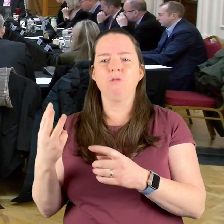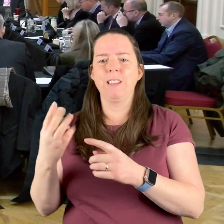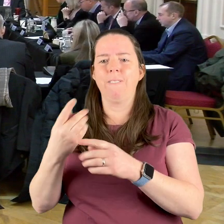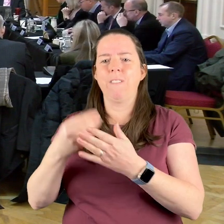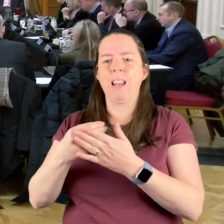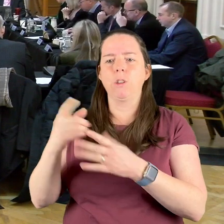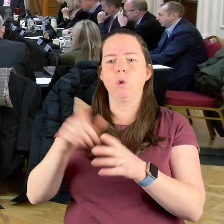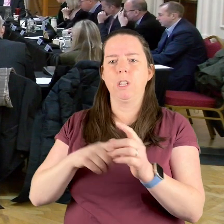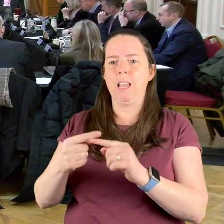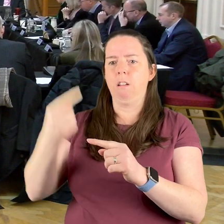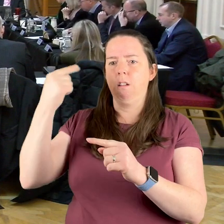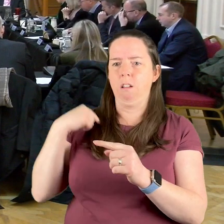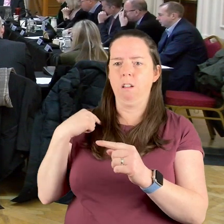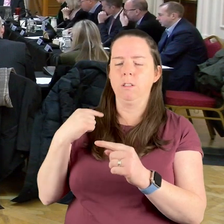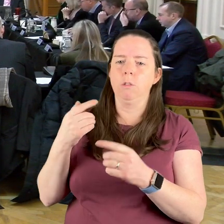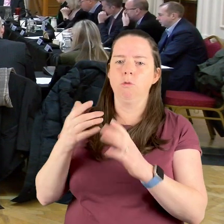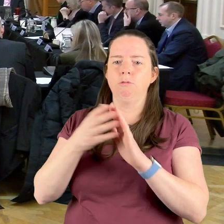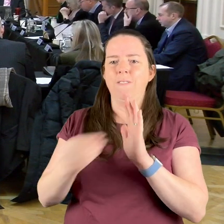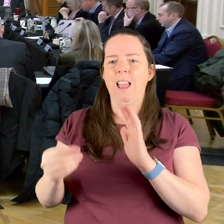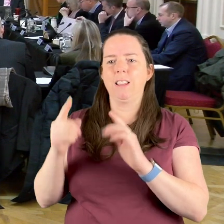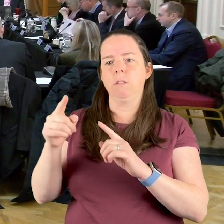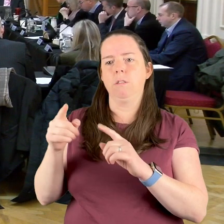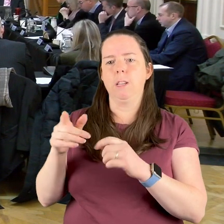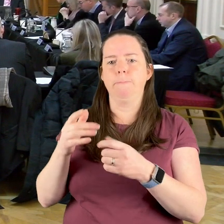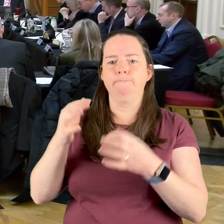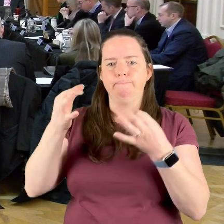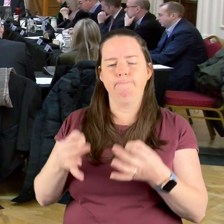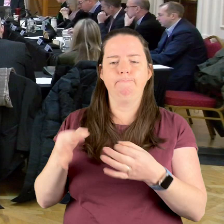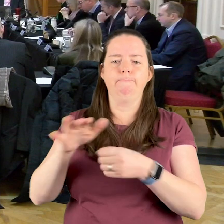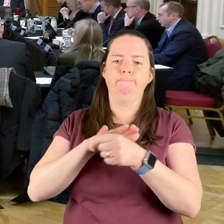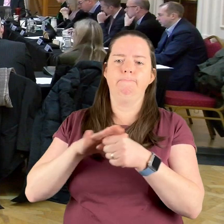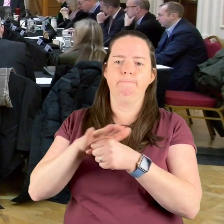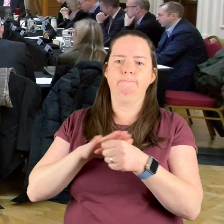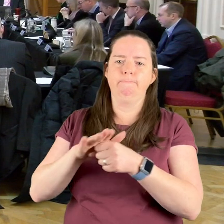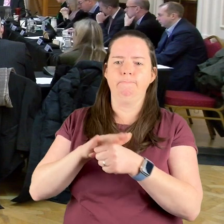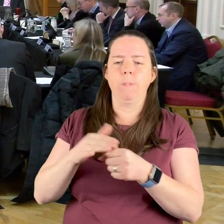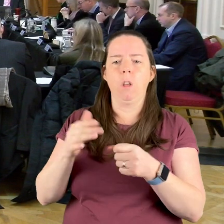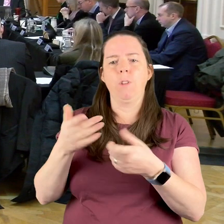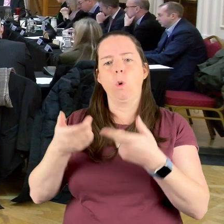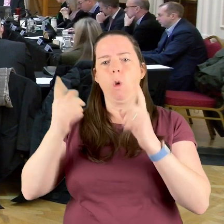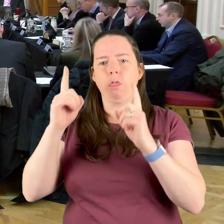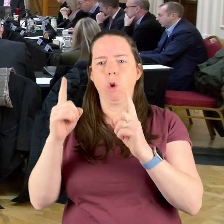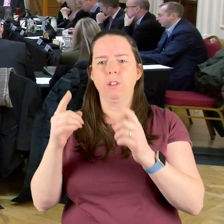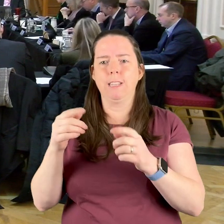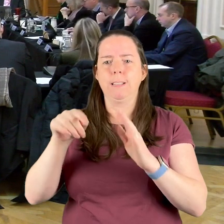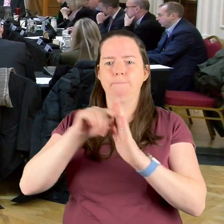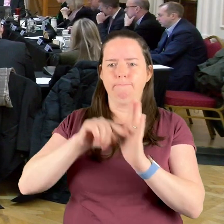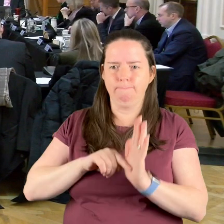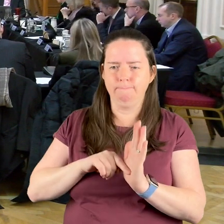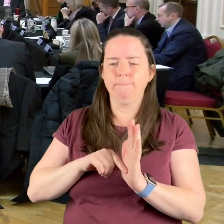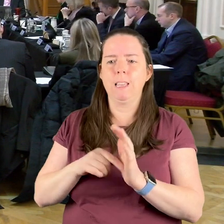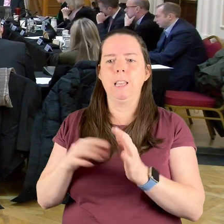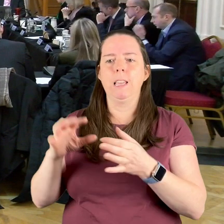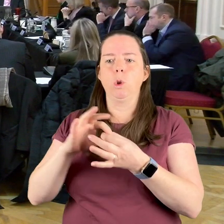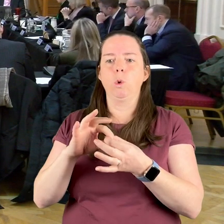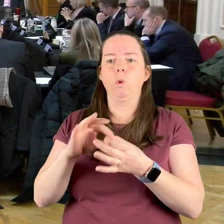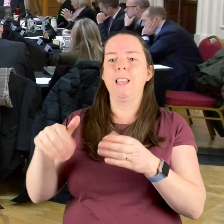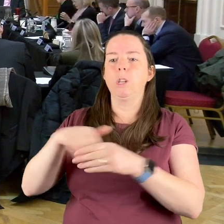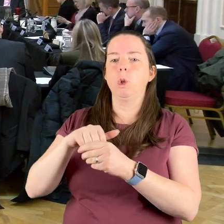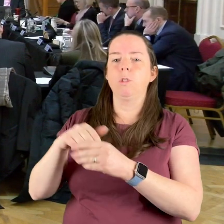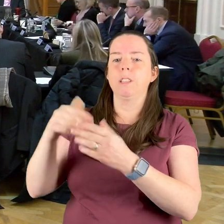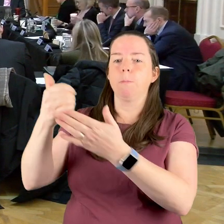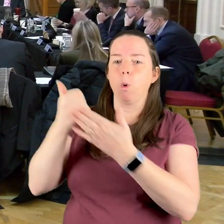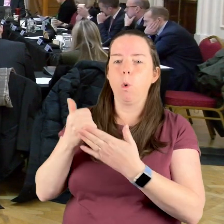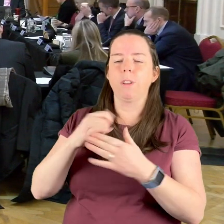22-23 financial year. That reflects the rigour of local governance that takes place, both at place and local authorities, including the support